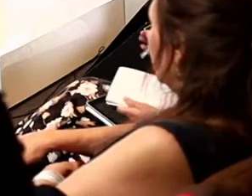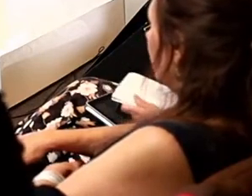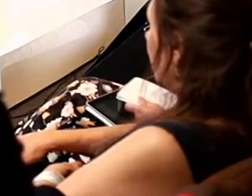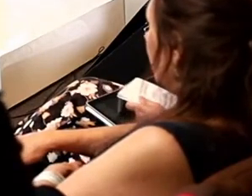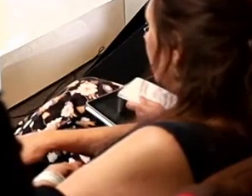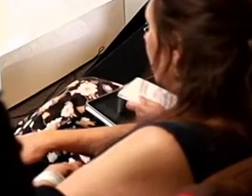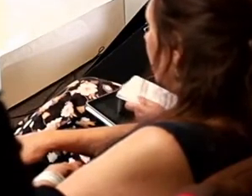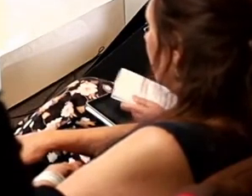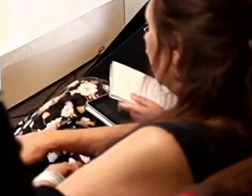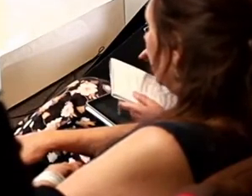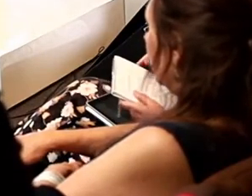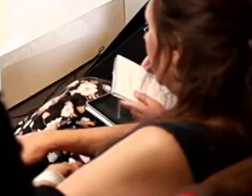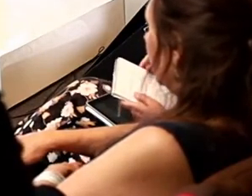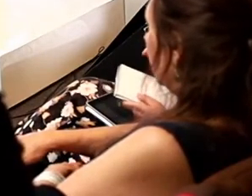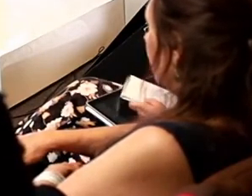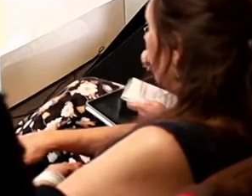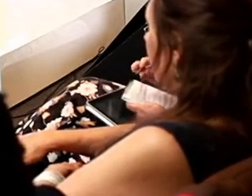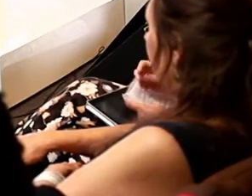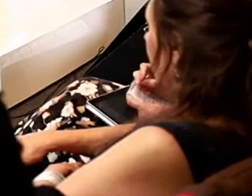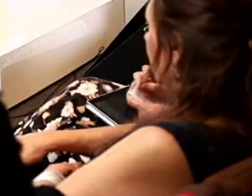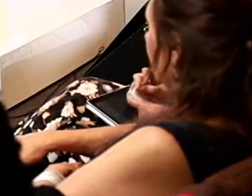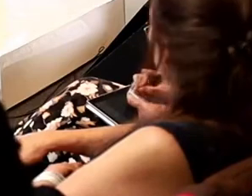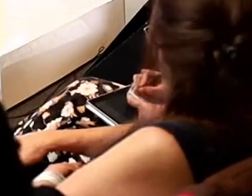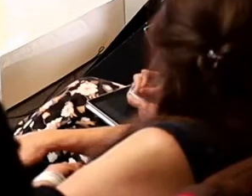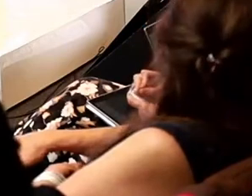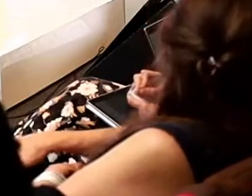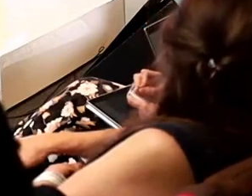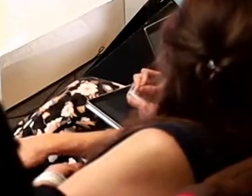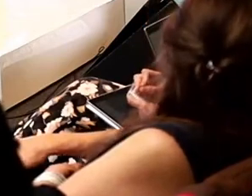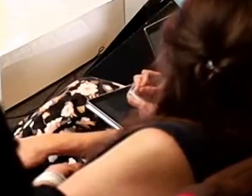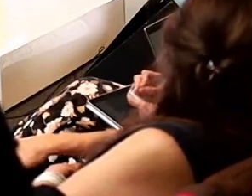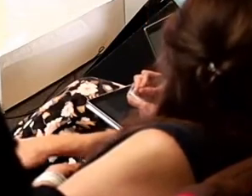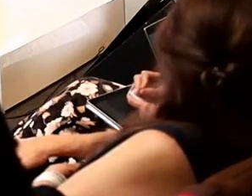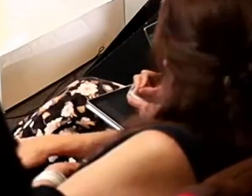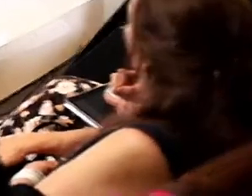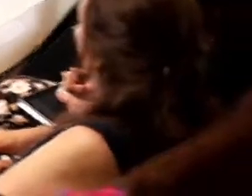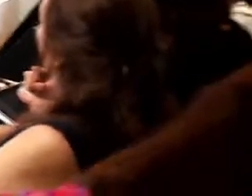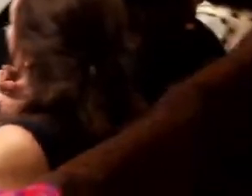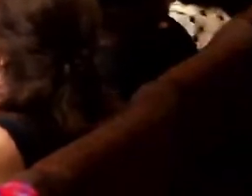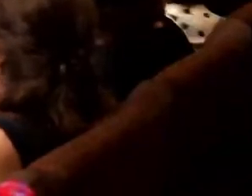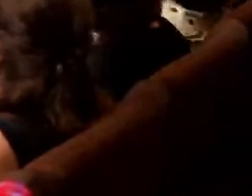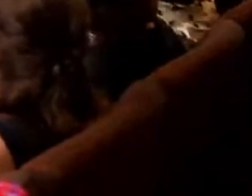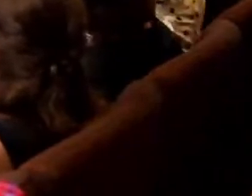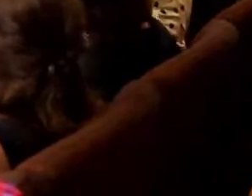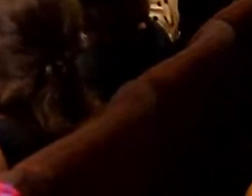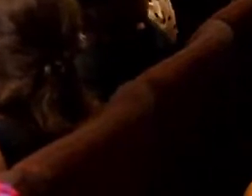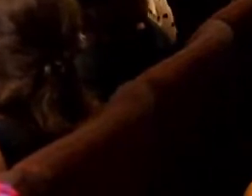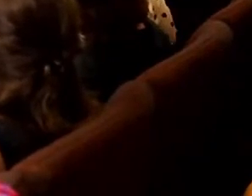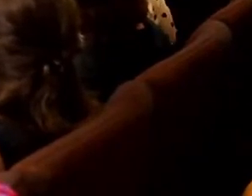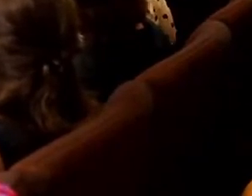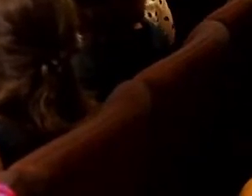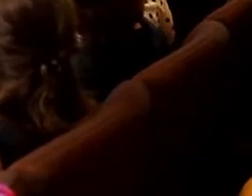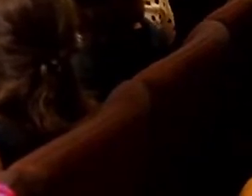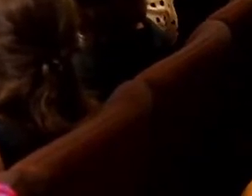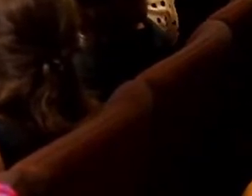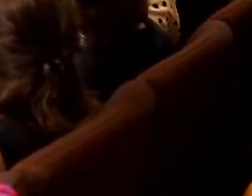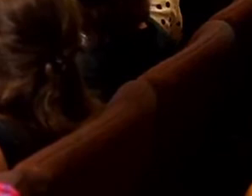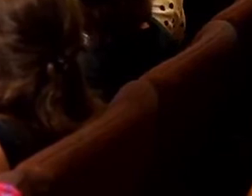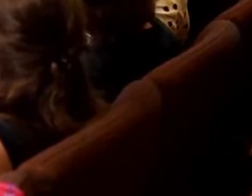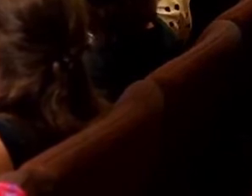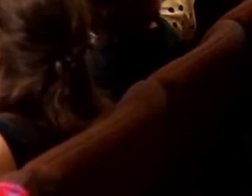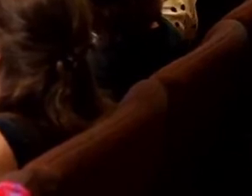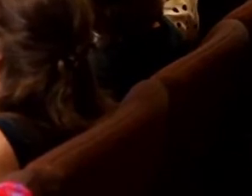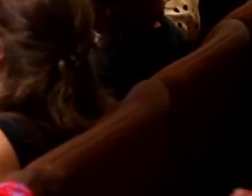The disaster management board. Can they raise their hands? I saw one or two. I'm sure I saw one or two.